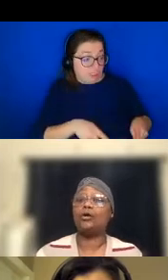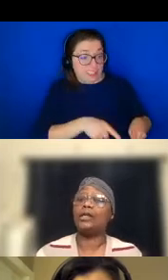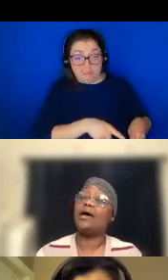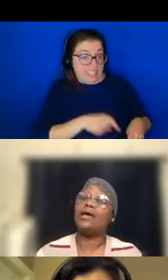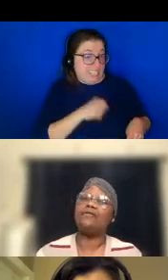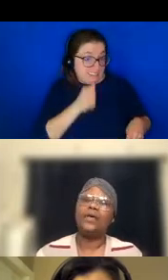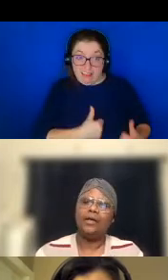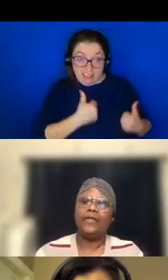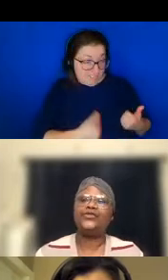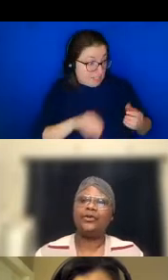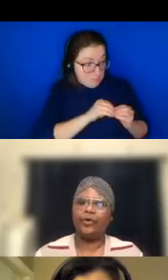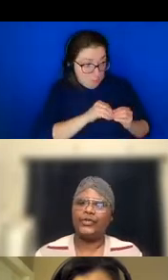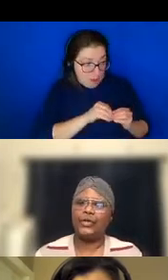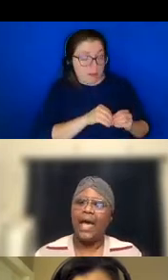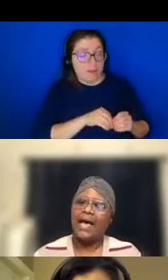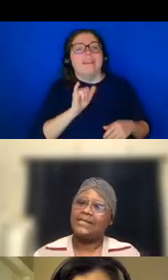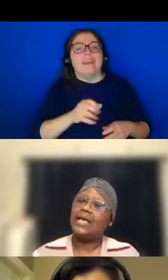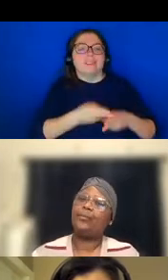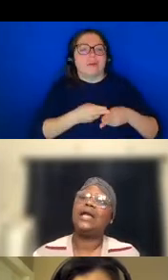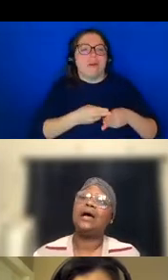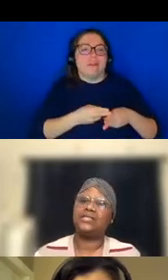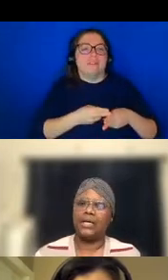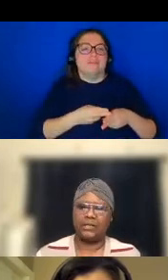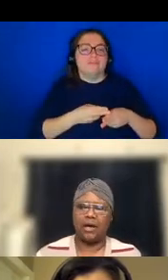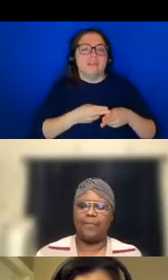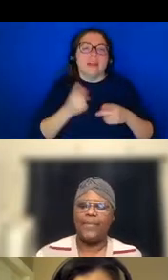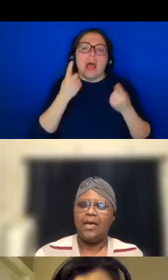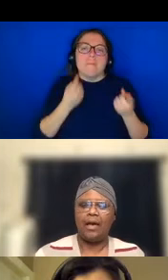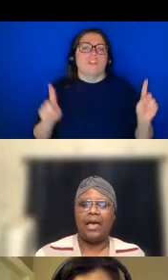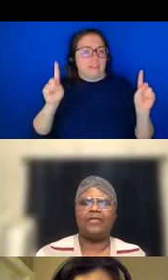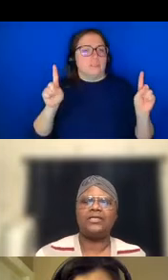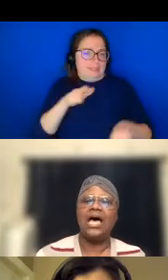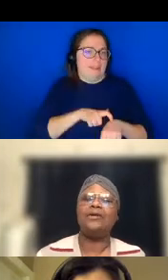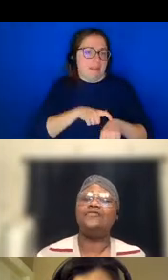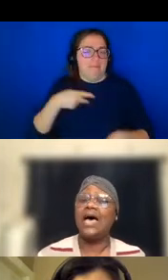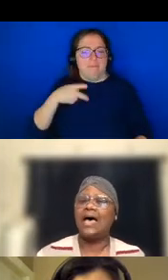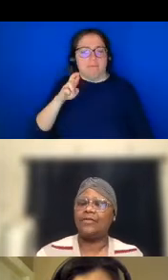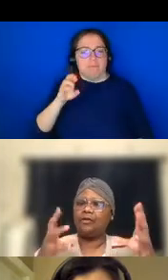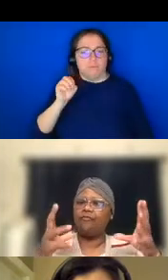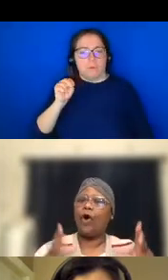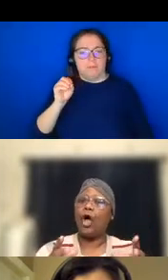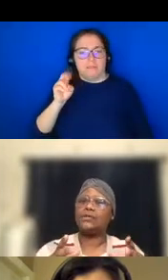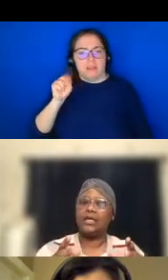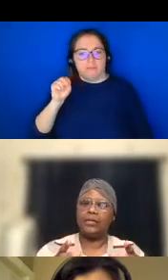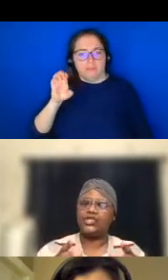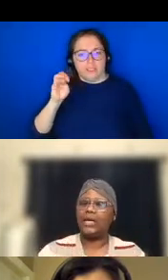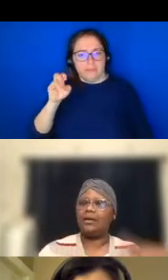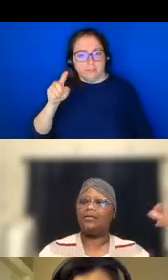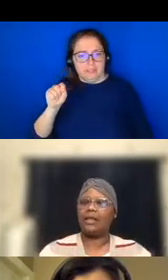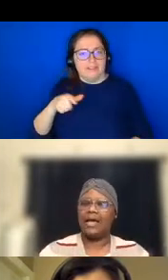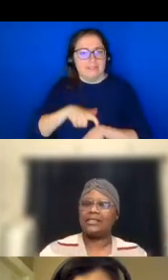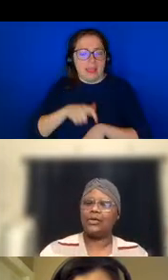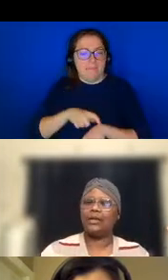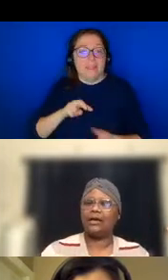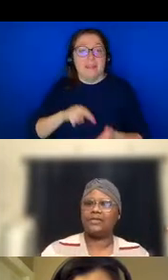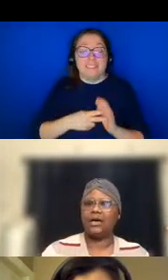longer alive, that's referred to as a pronouncement time. And the time of death falls in between the